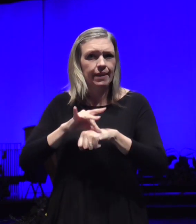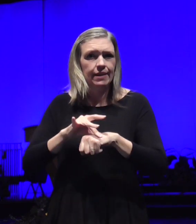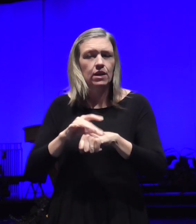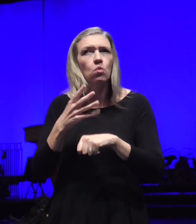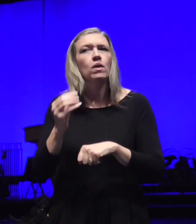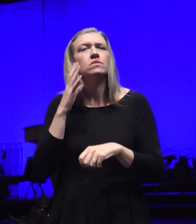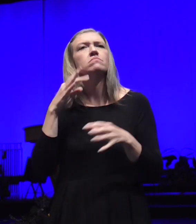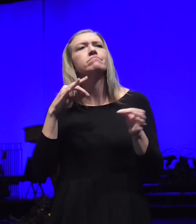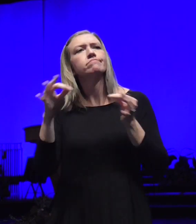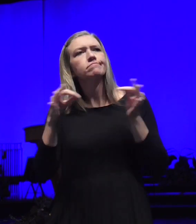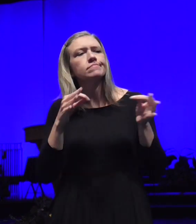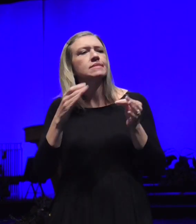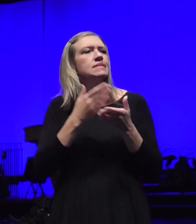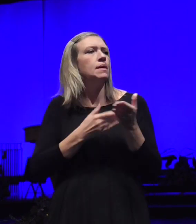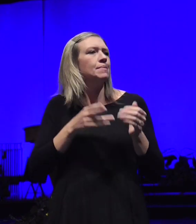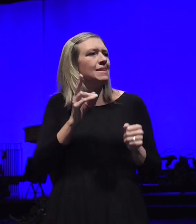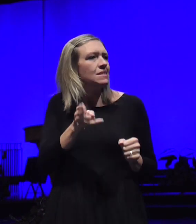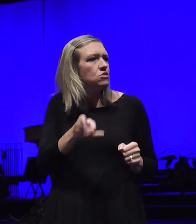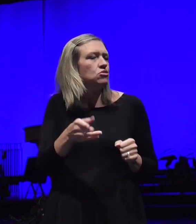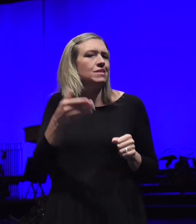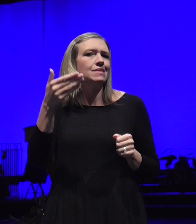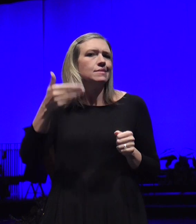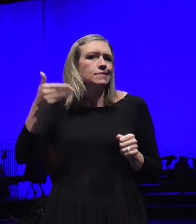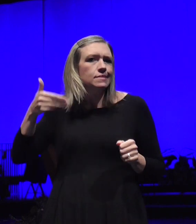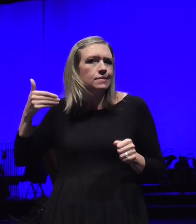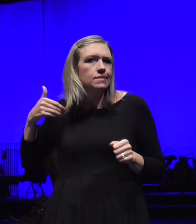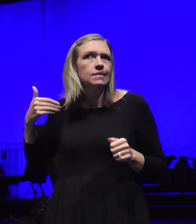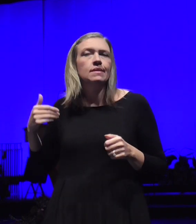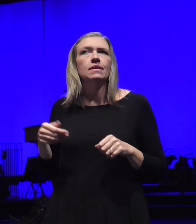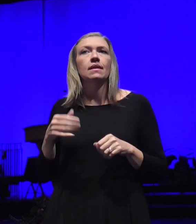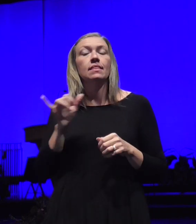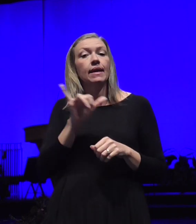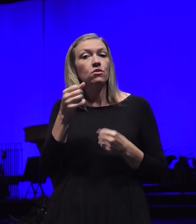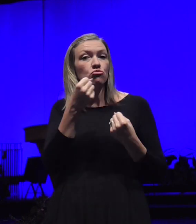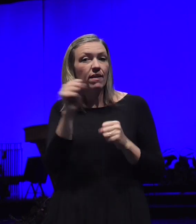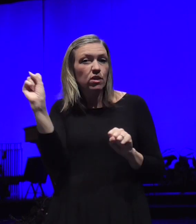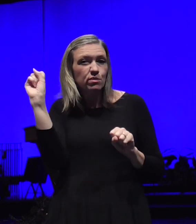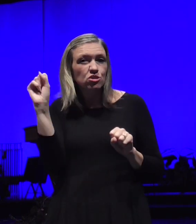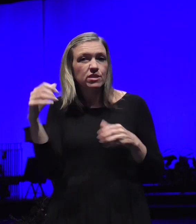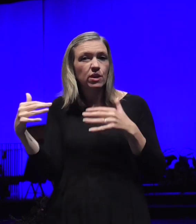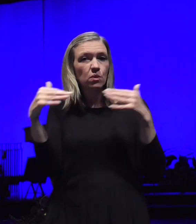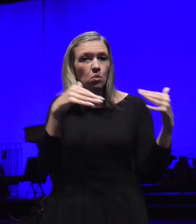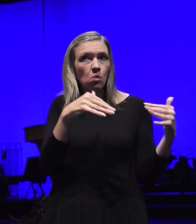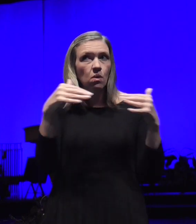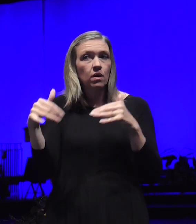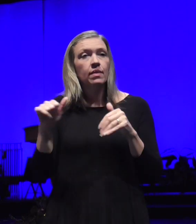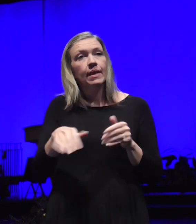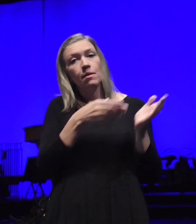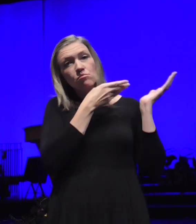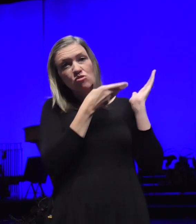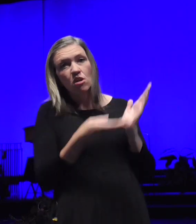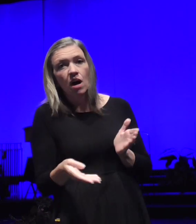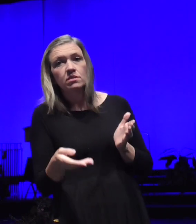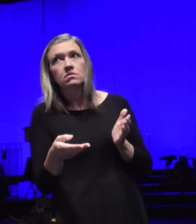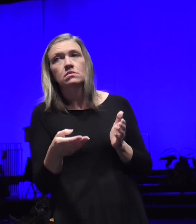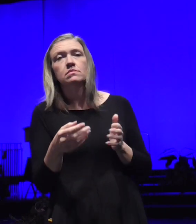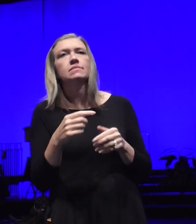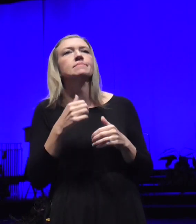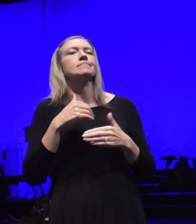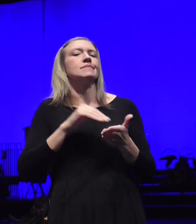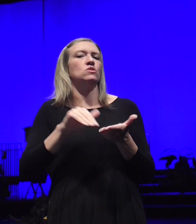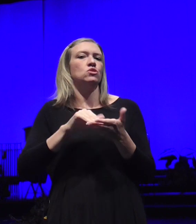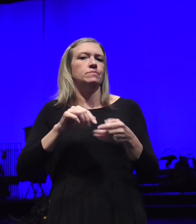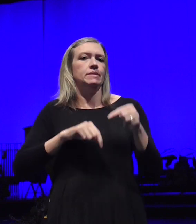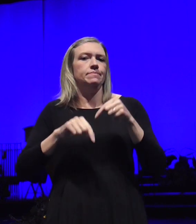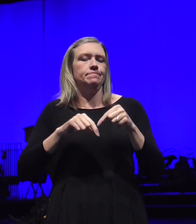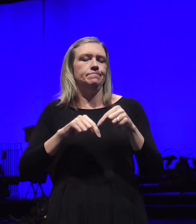little history about that, like the Revolutionary War brought the